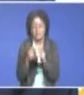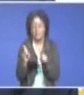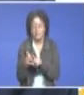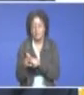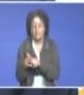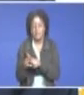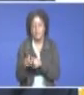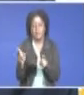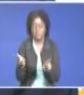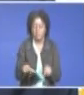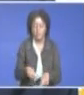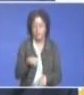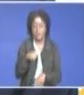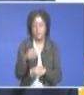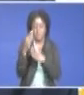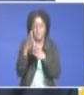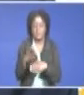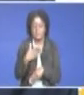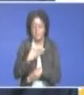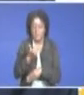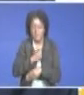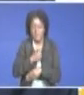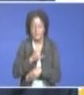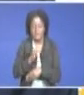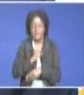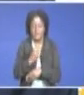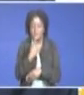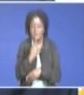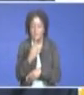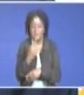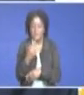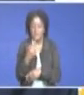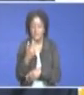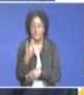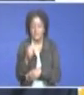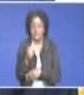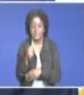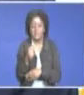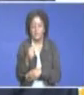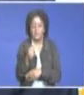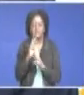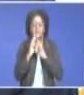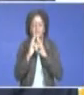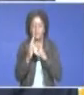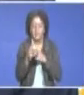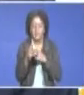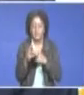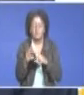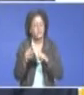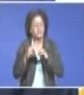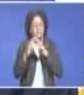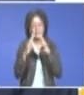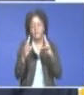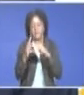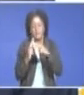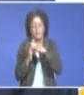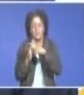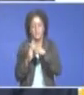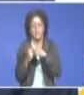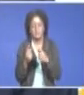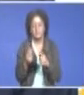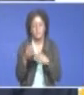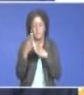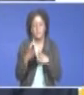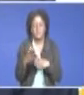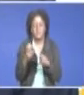myself, I would say that the feedback has been very positive. More than anything, I think Bahamians